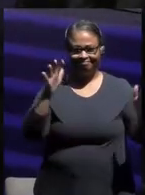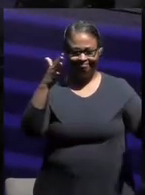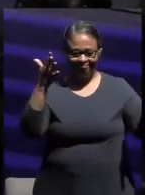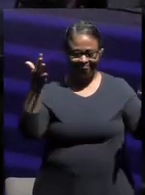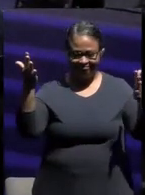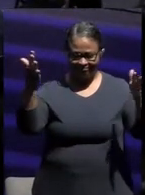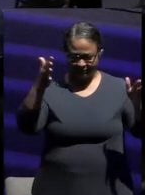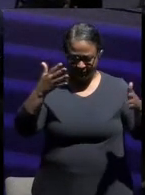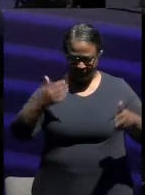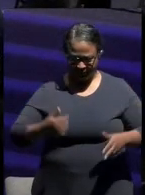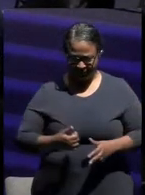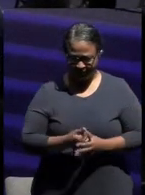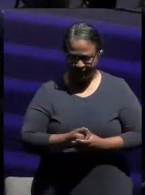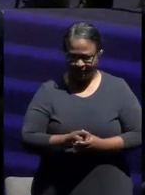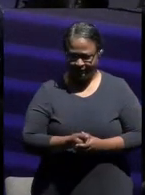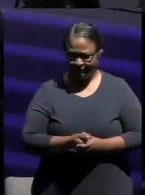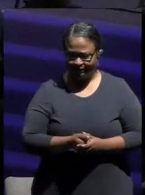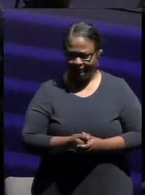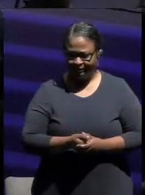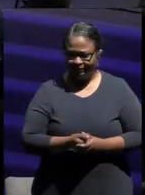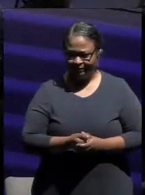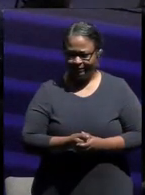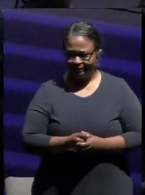is Jesus Christ.